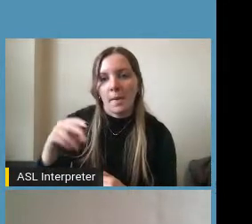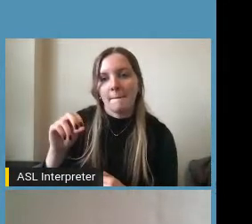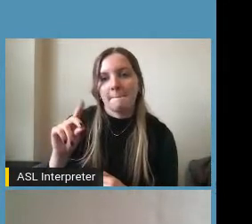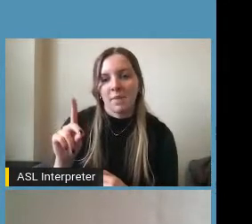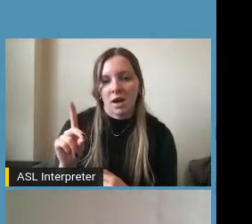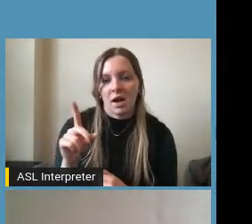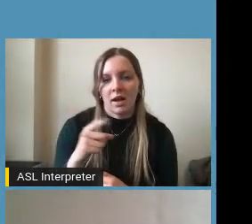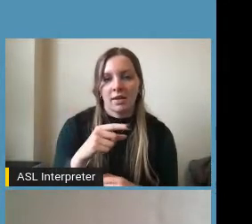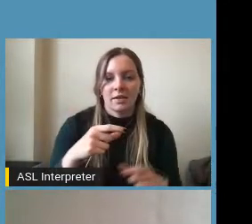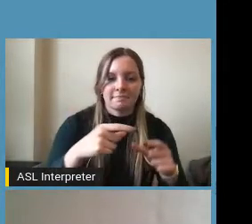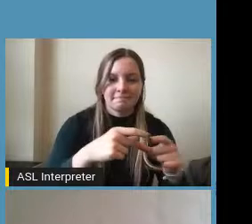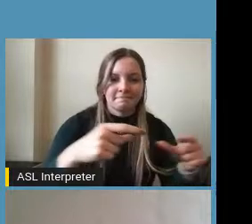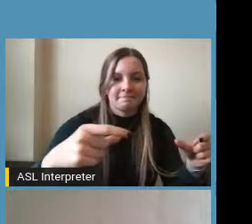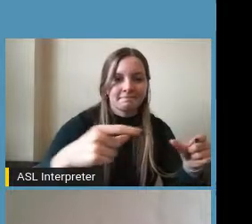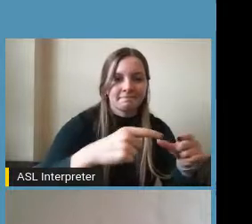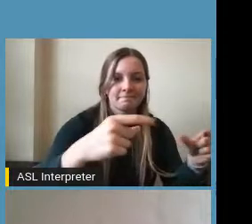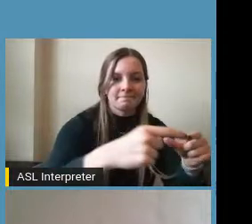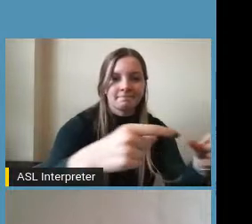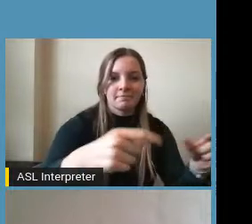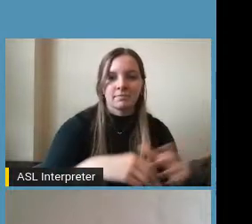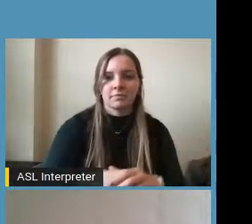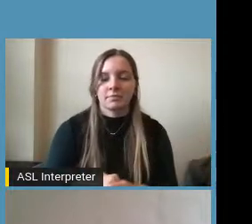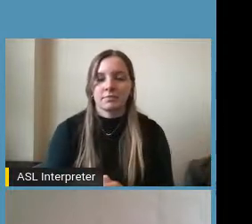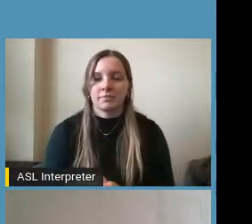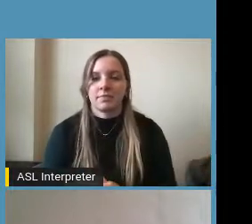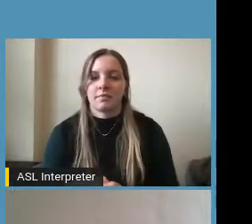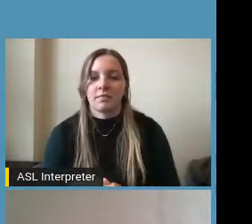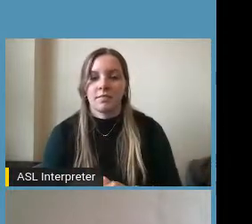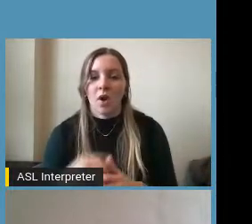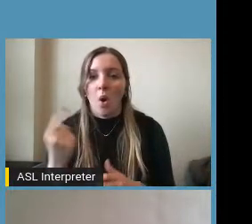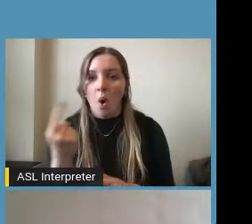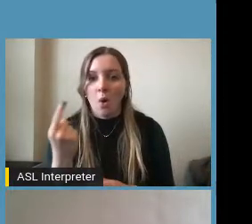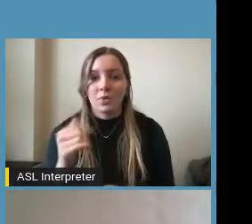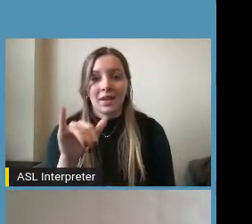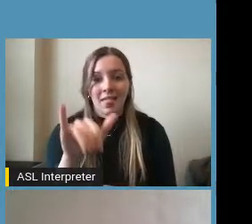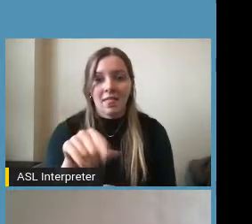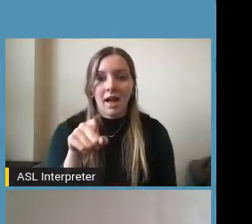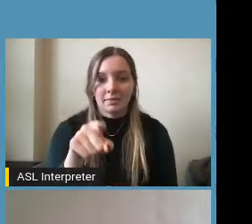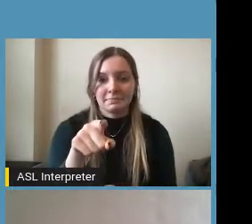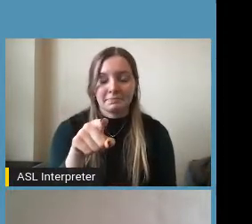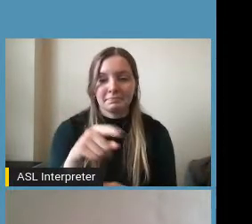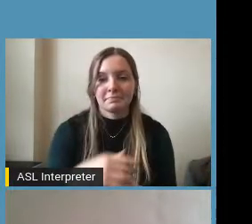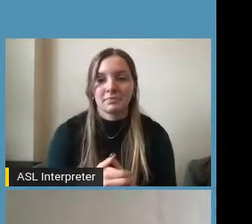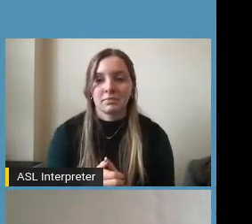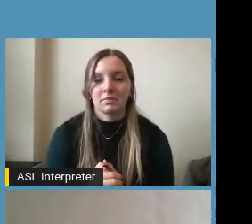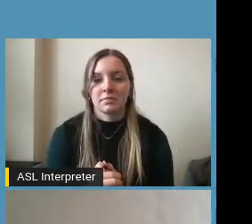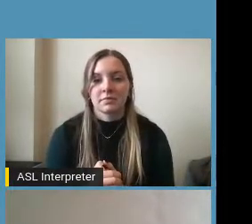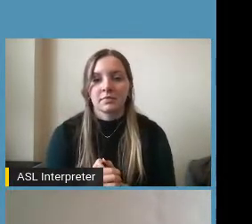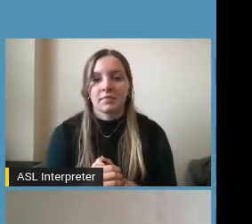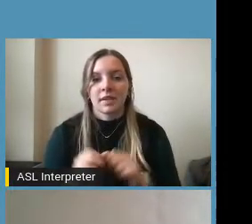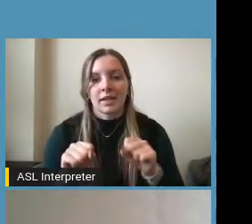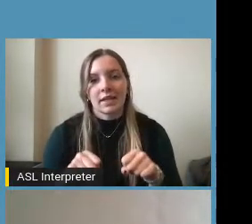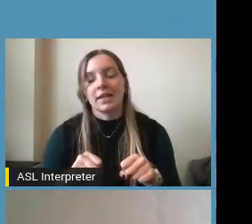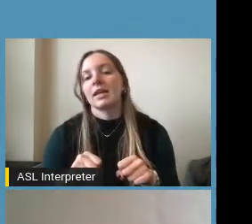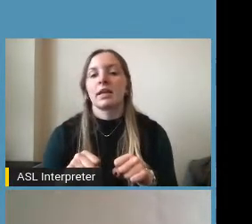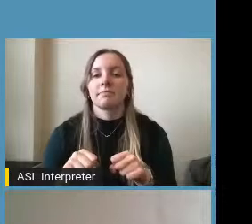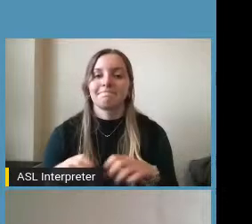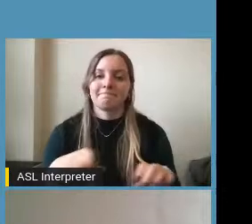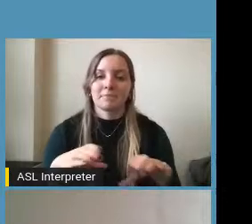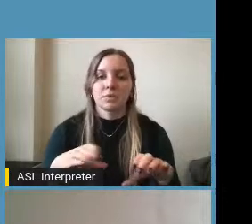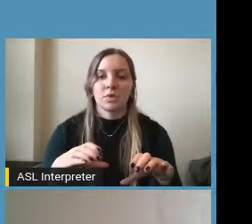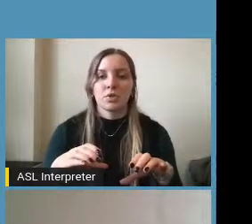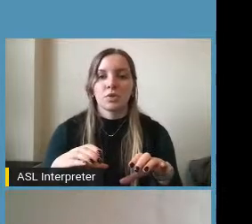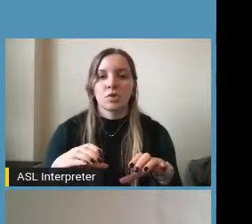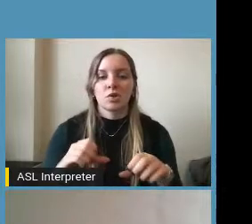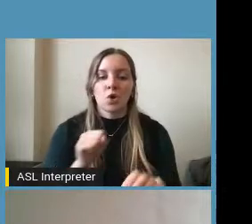angle lens here. With just this set of equipment, we can do rock art, the Olmec head, things